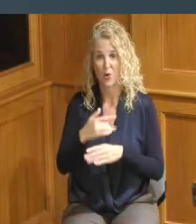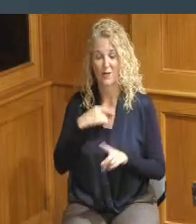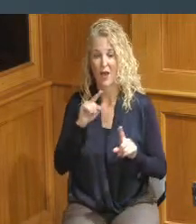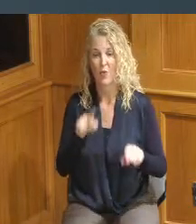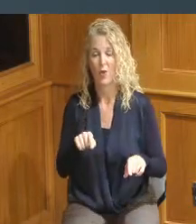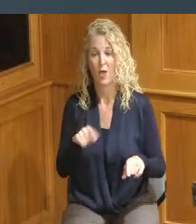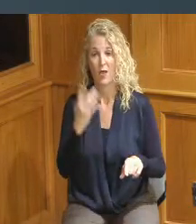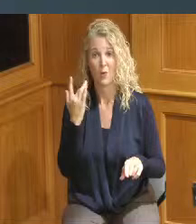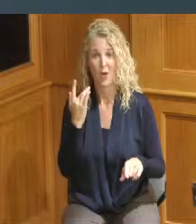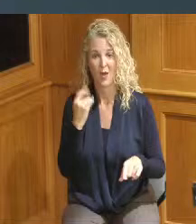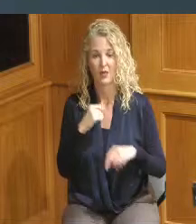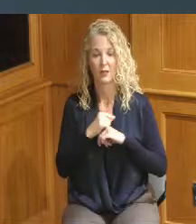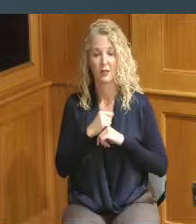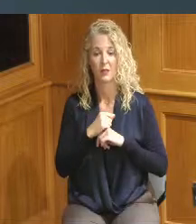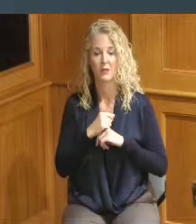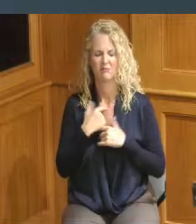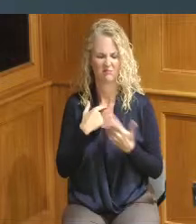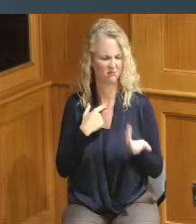the